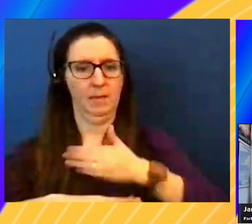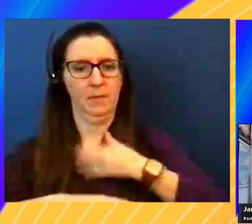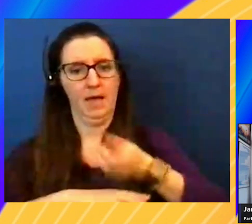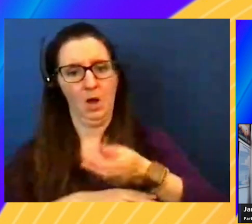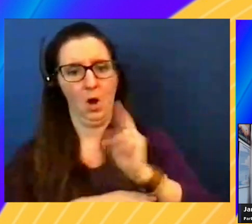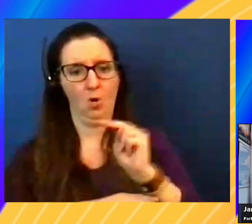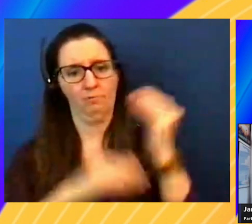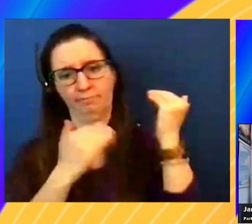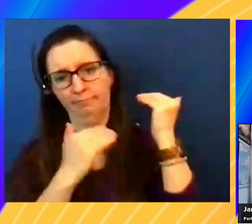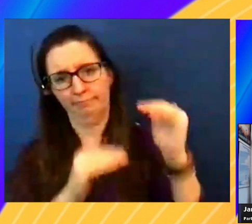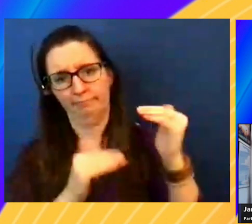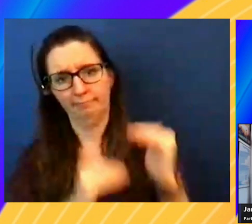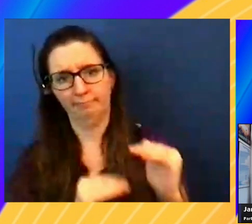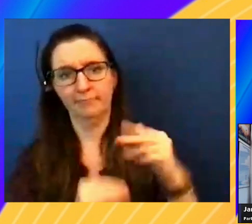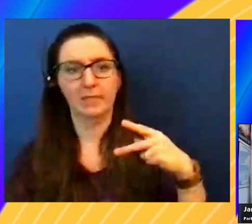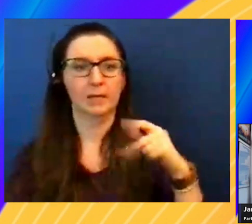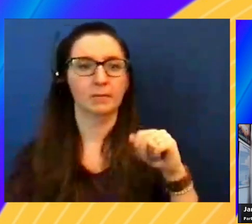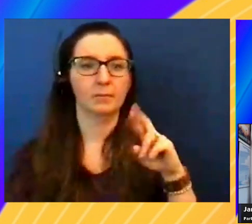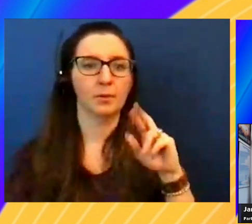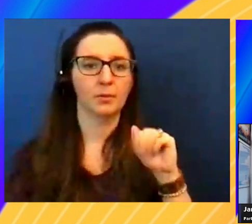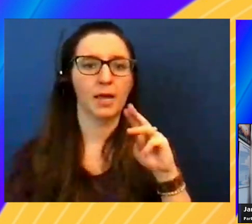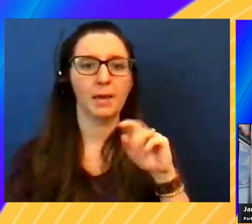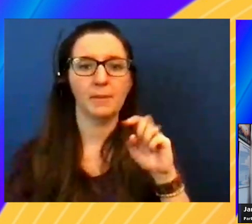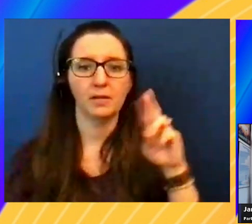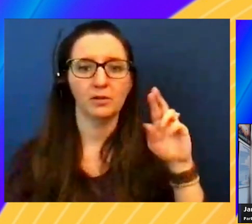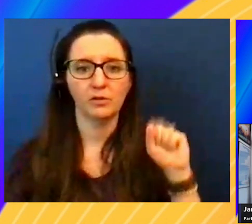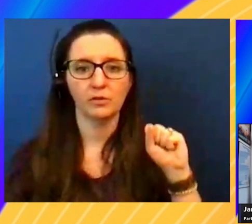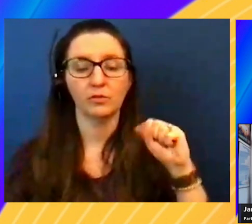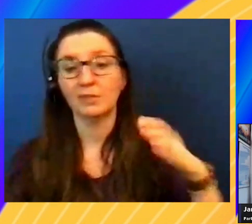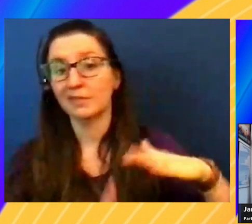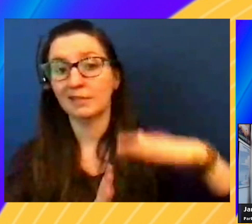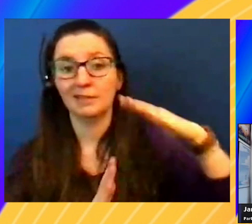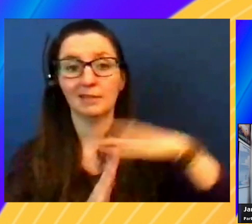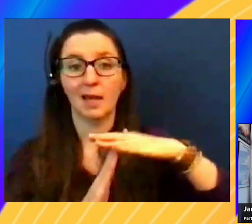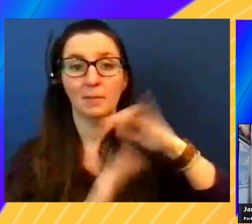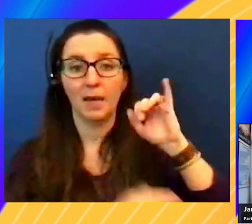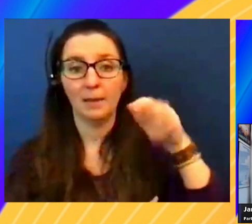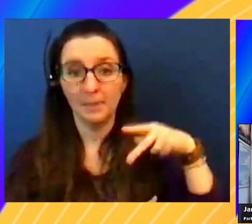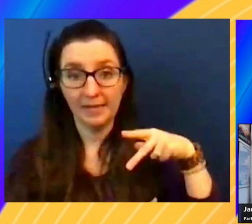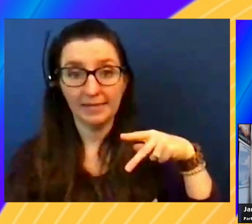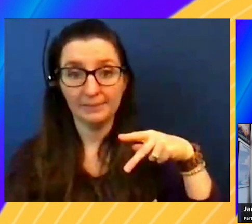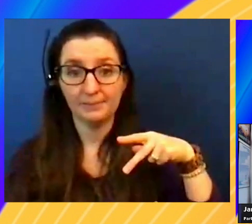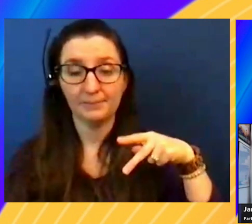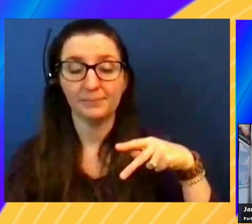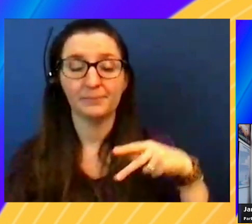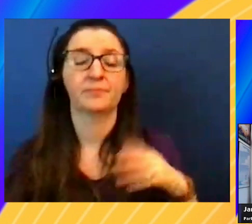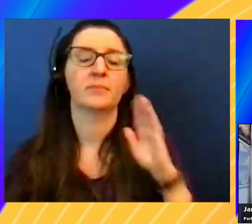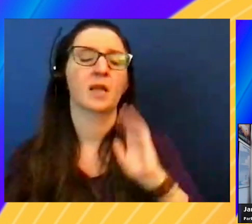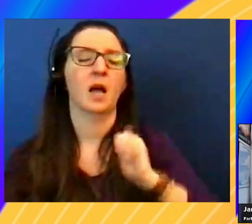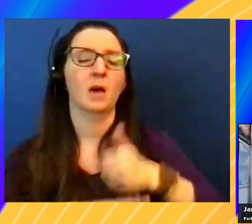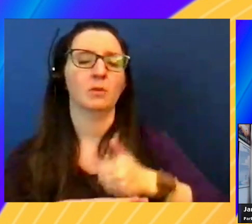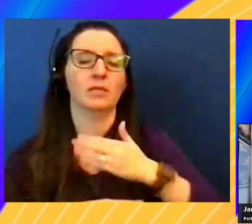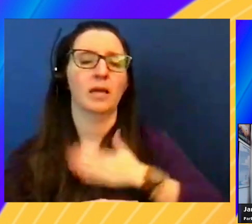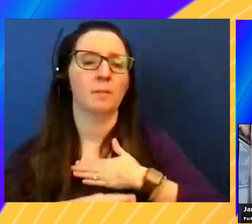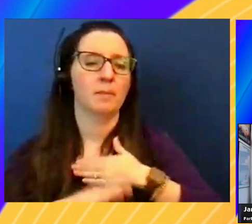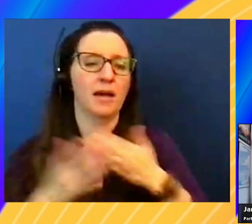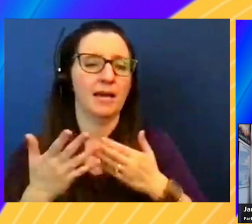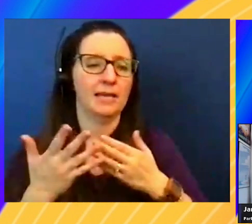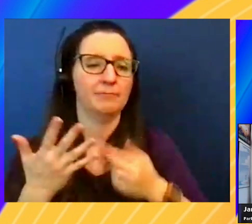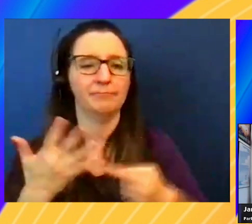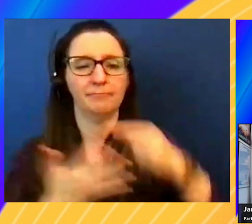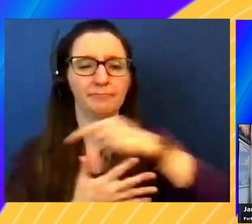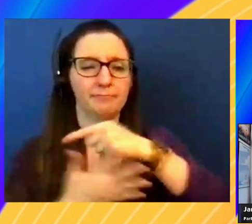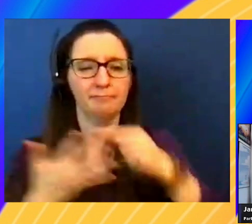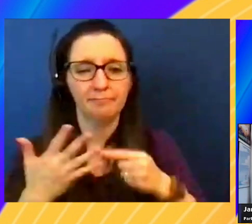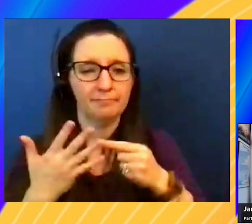see that this is again for top IP, and I'm going to set my conditions. Do I want it to be static? Do I want